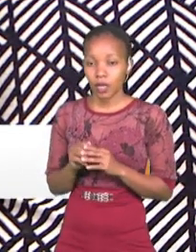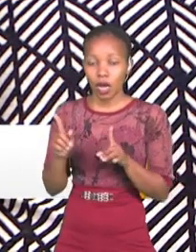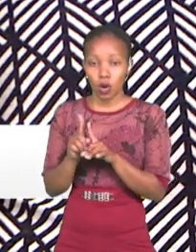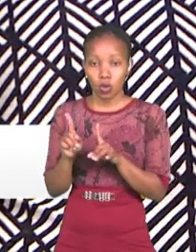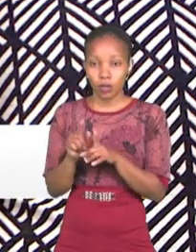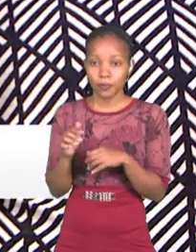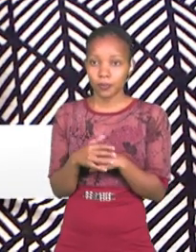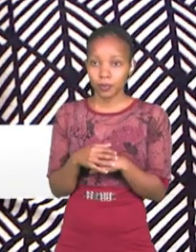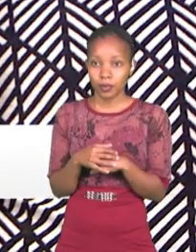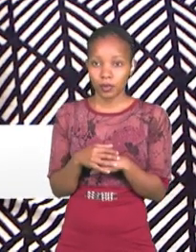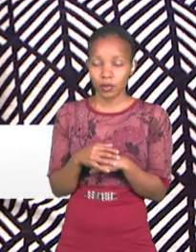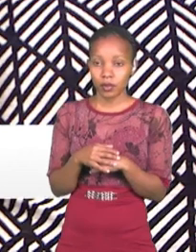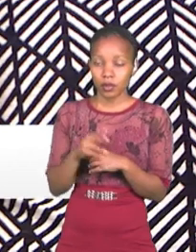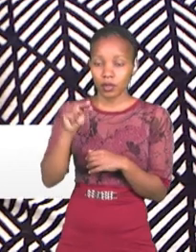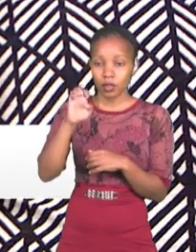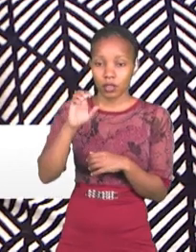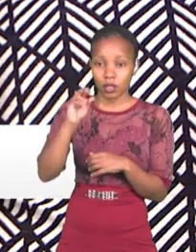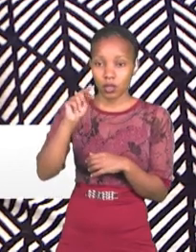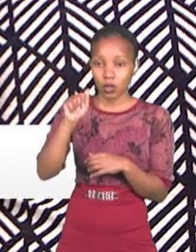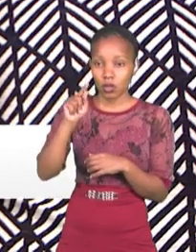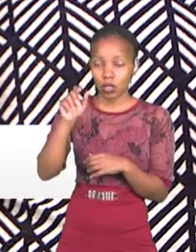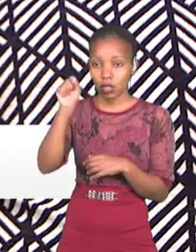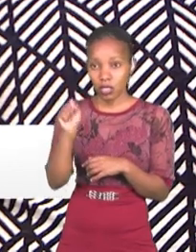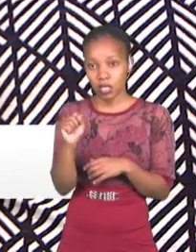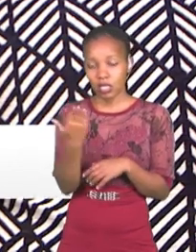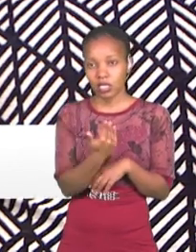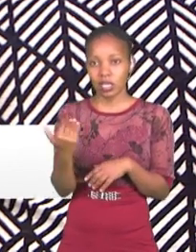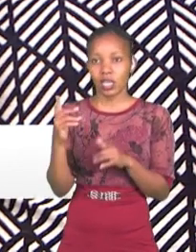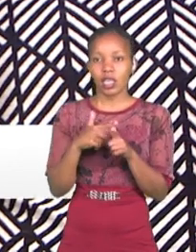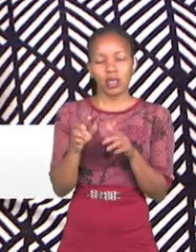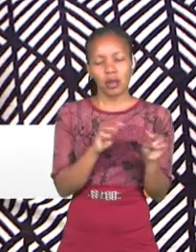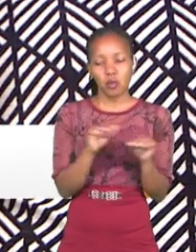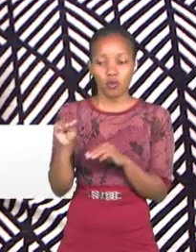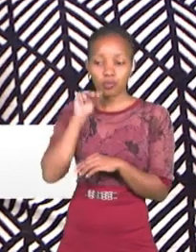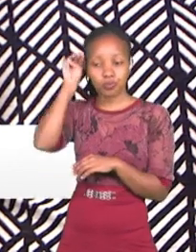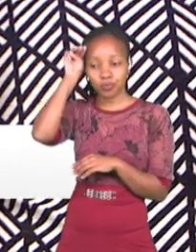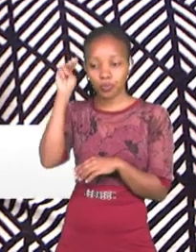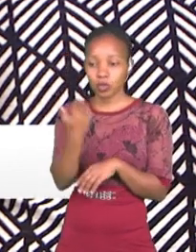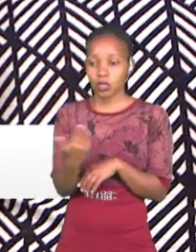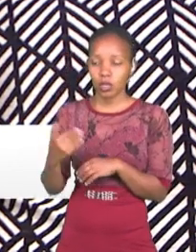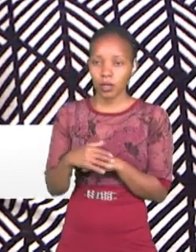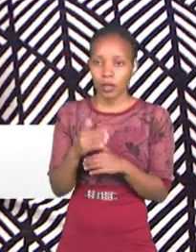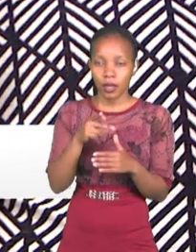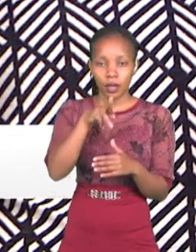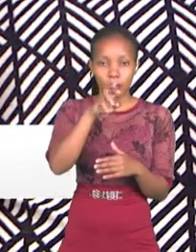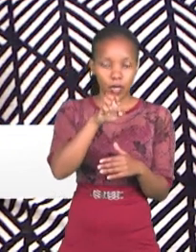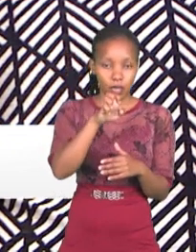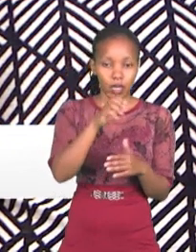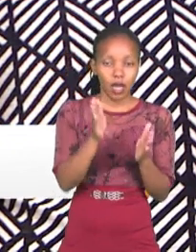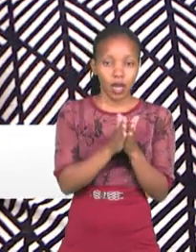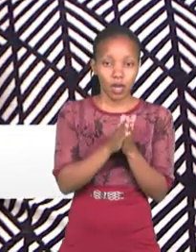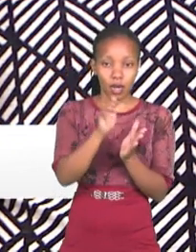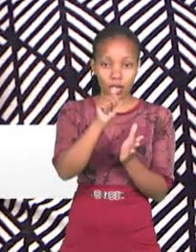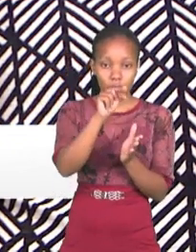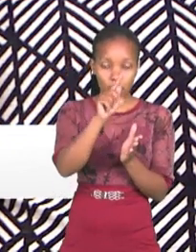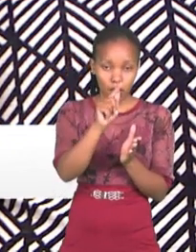course the neonates, the child, and of course when you go all the way to adolescence now, the prenatal and antenatal, we